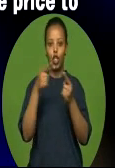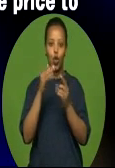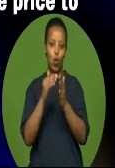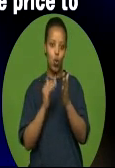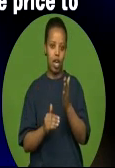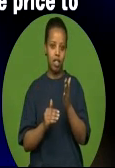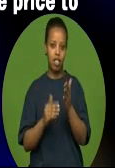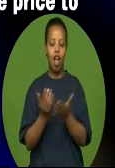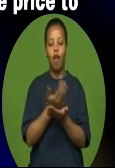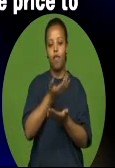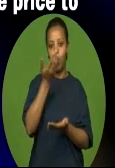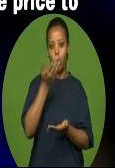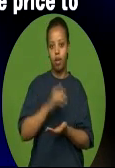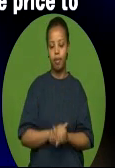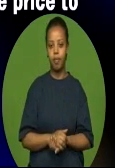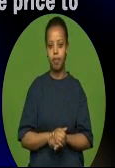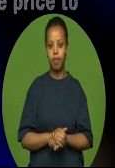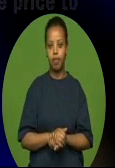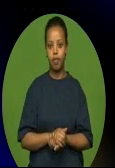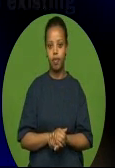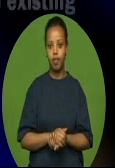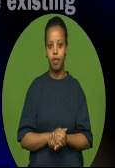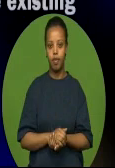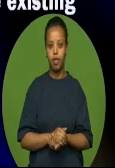the price to reduce inventory,